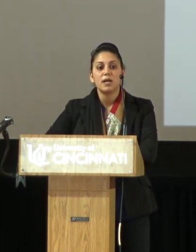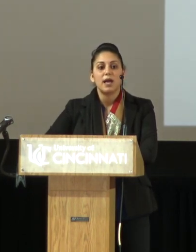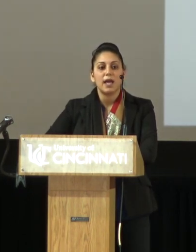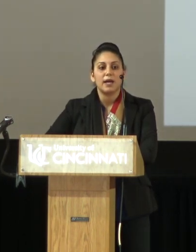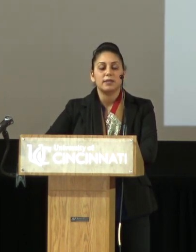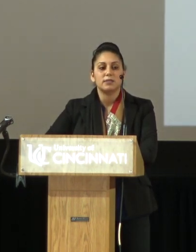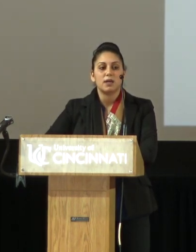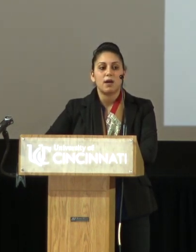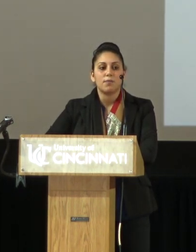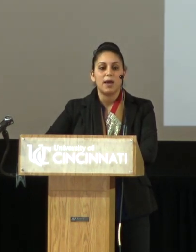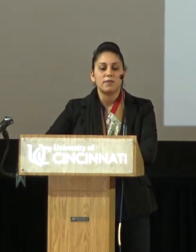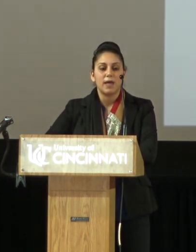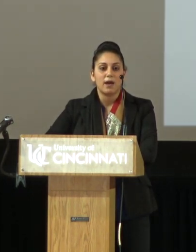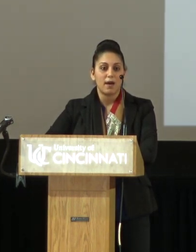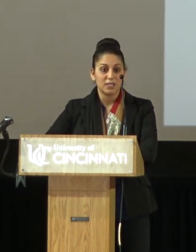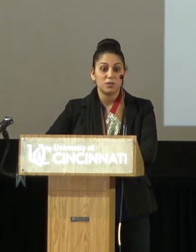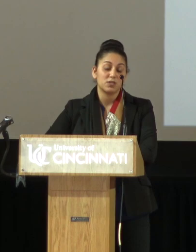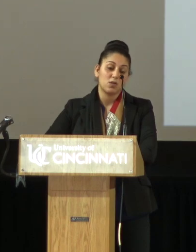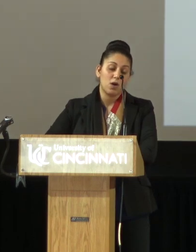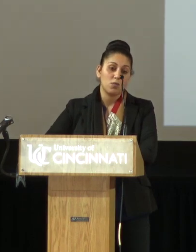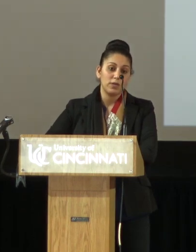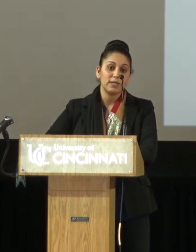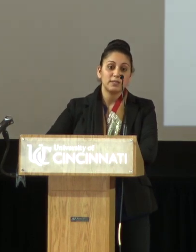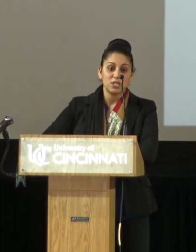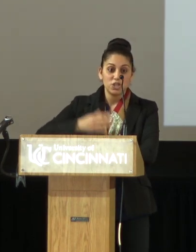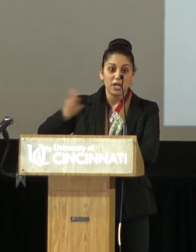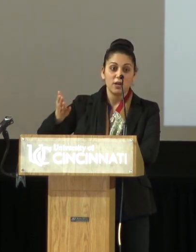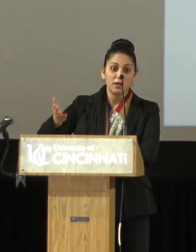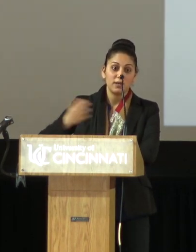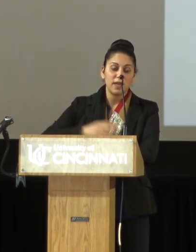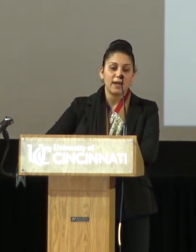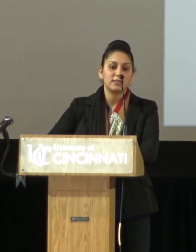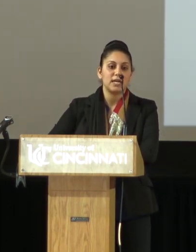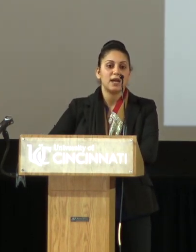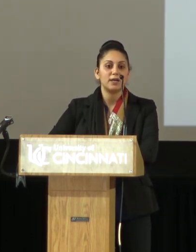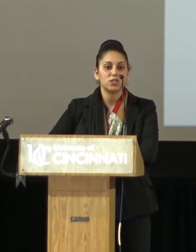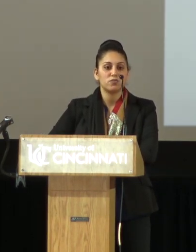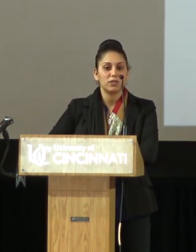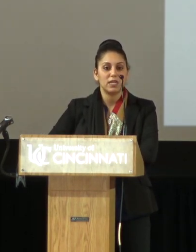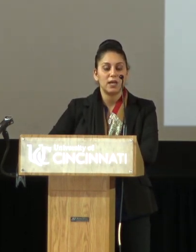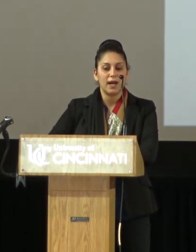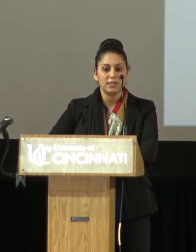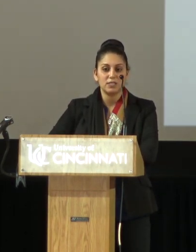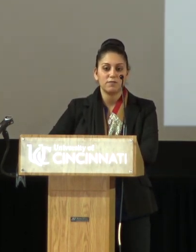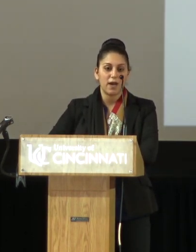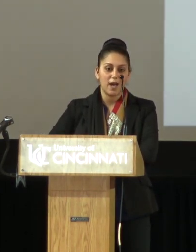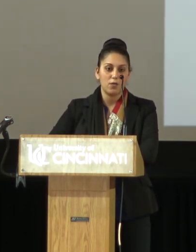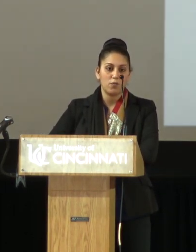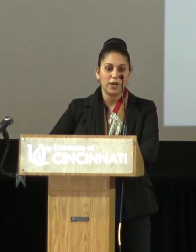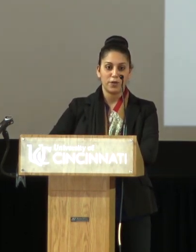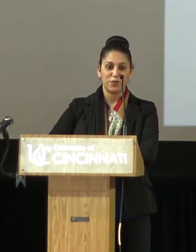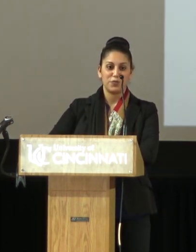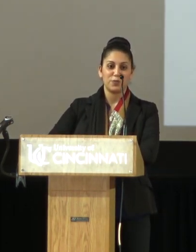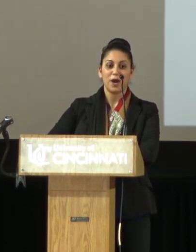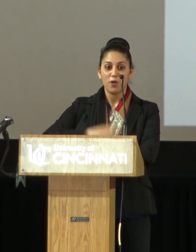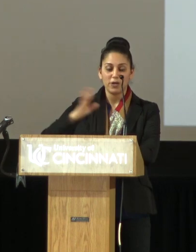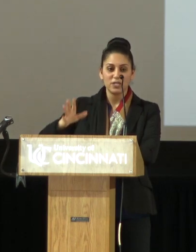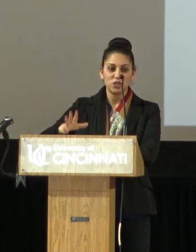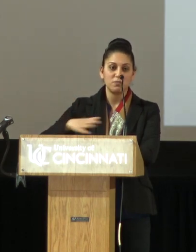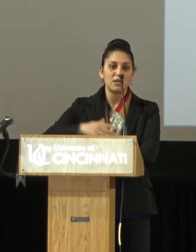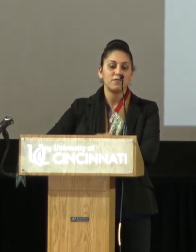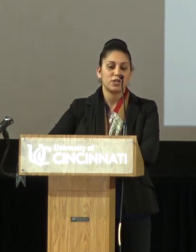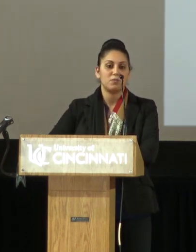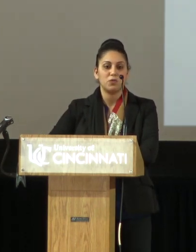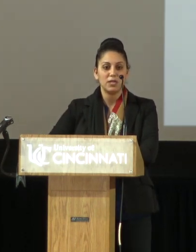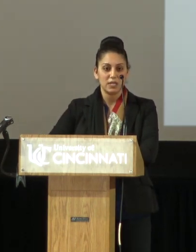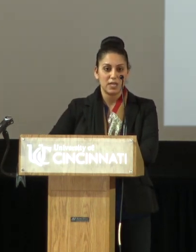level and that hospitals are willing to share that data to really identify where the priorities